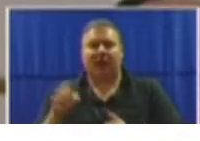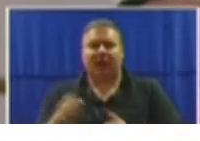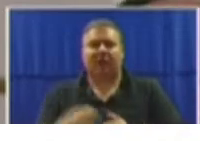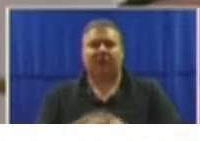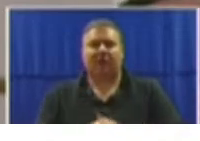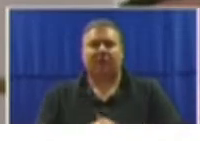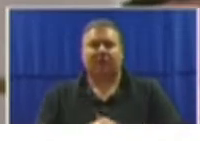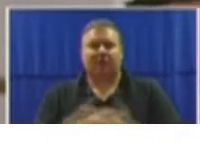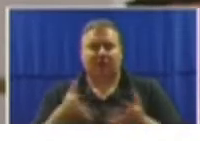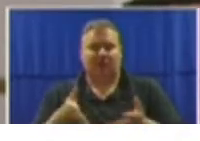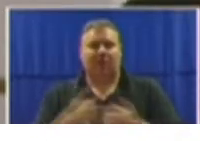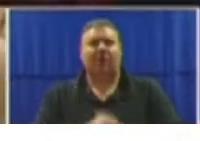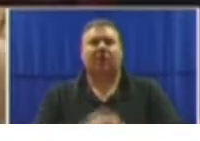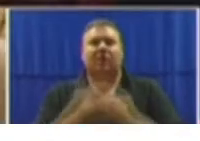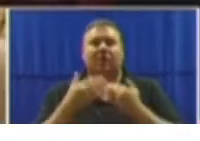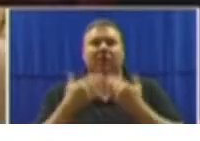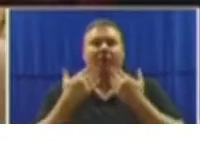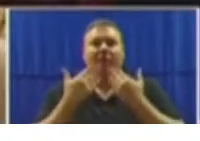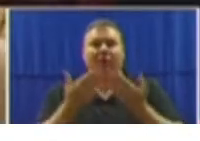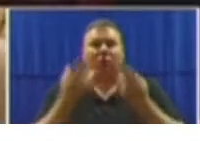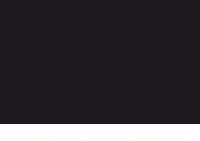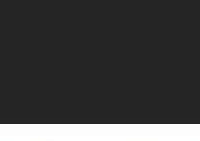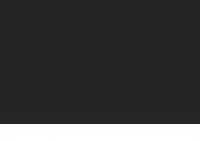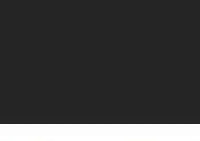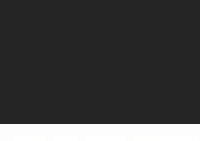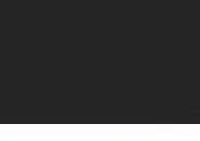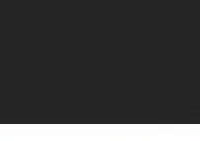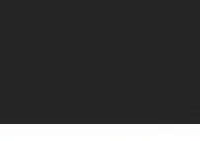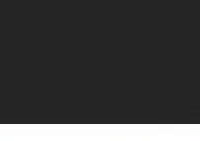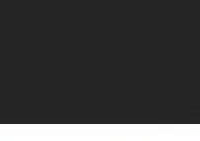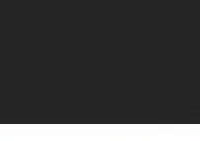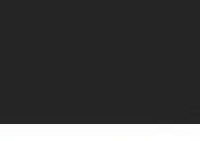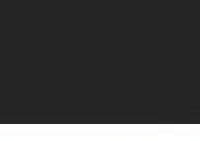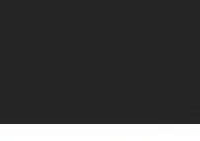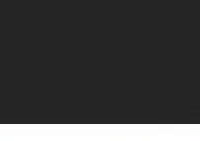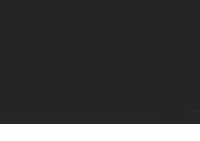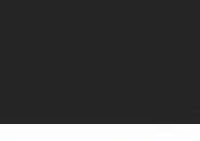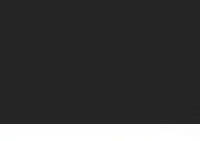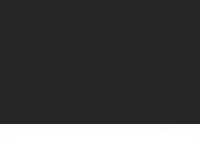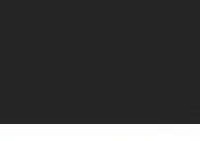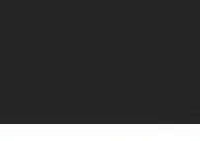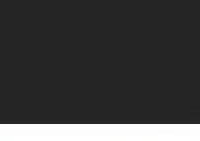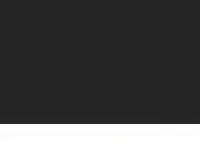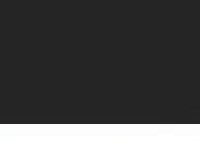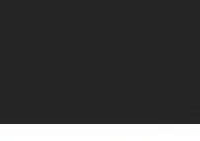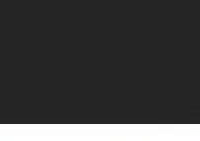Honorable Madisha. The Honorable Member of the PAC.